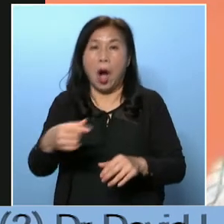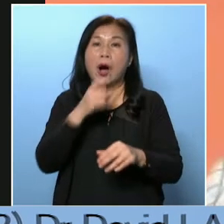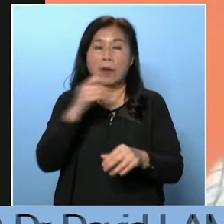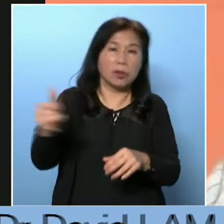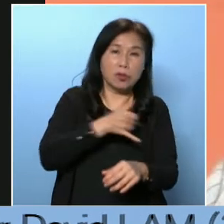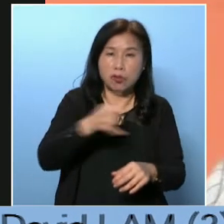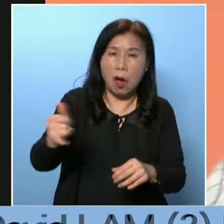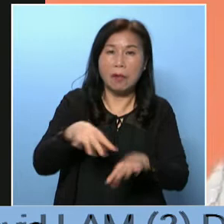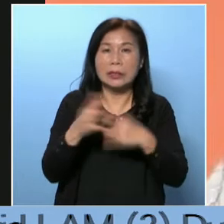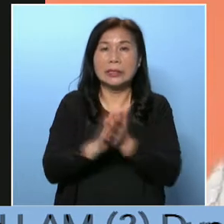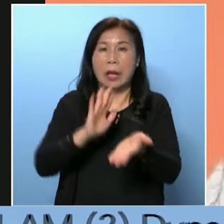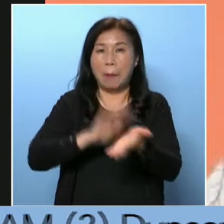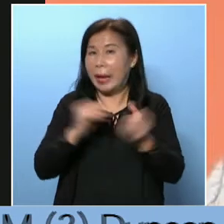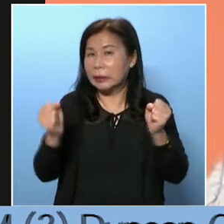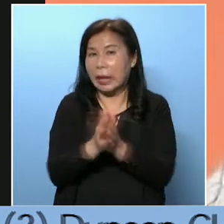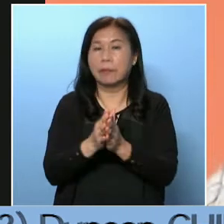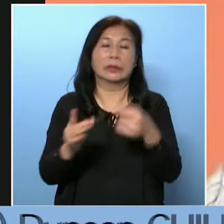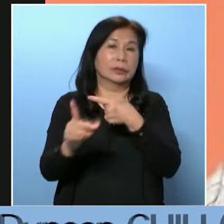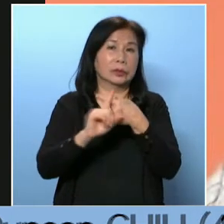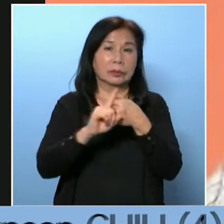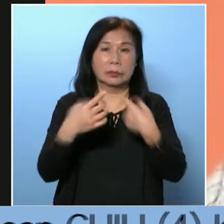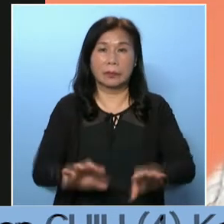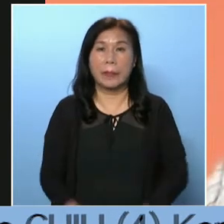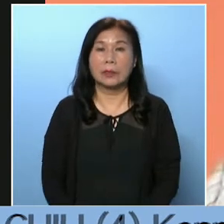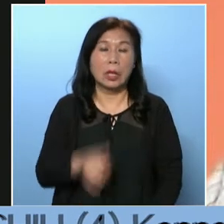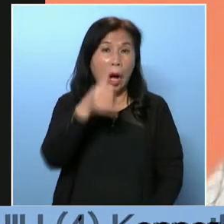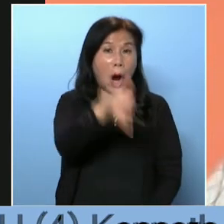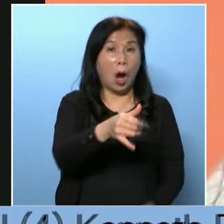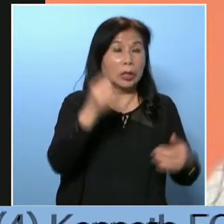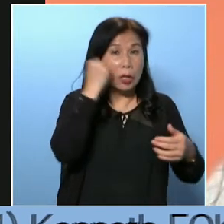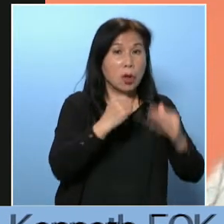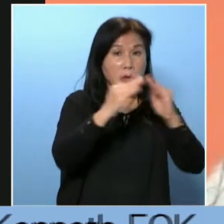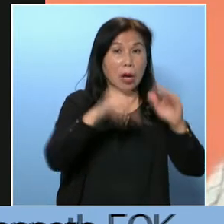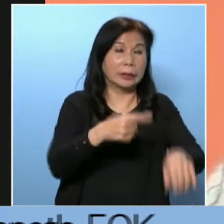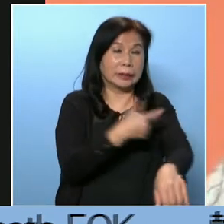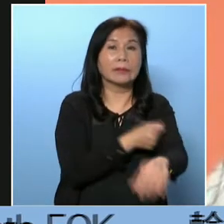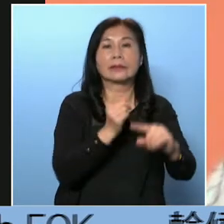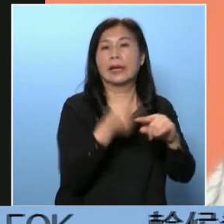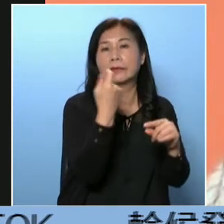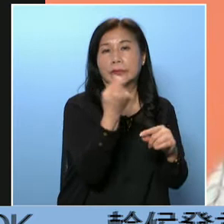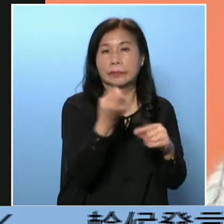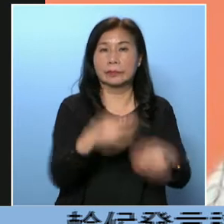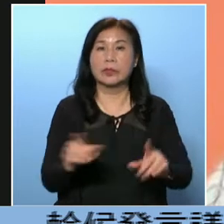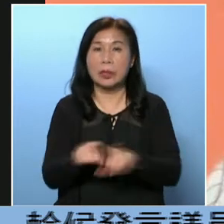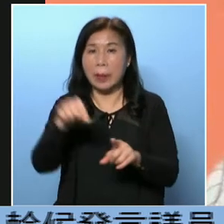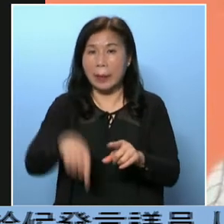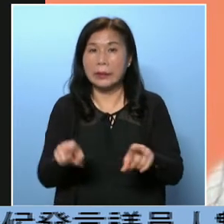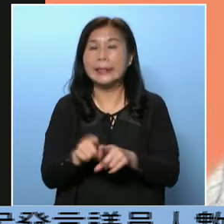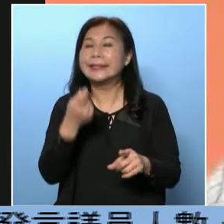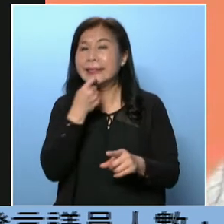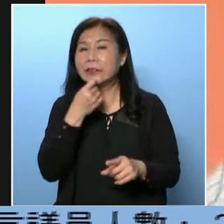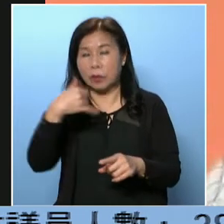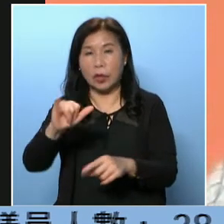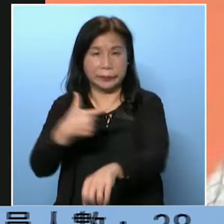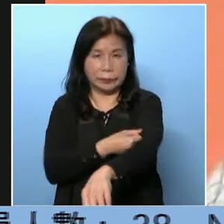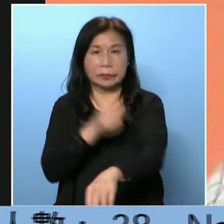vaccination centers and risk being infected going back and forth. And it's also the most convenient way for